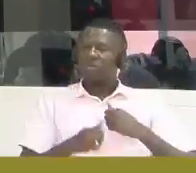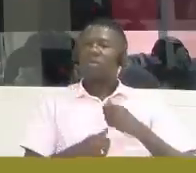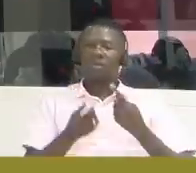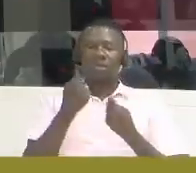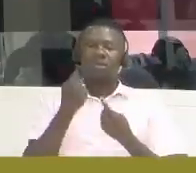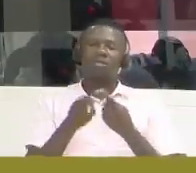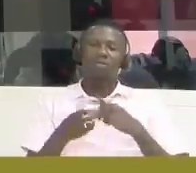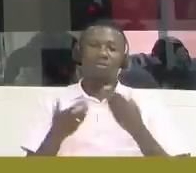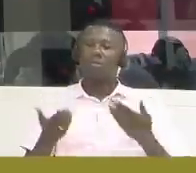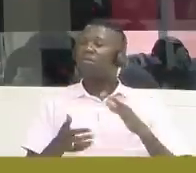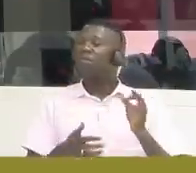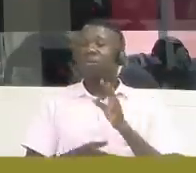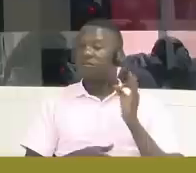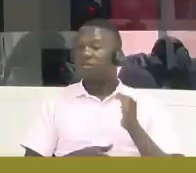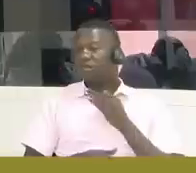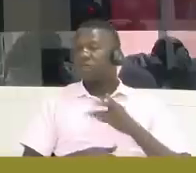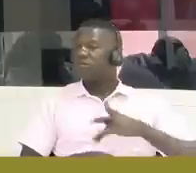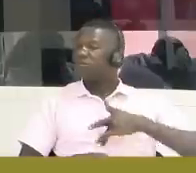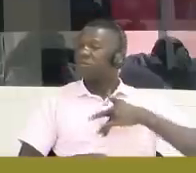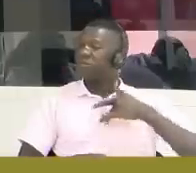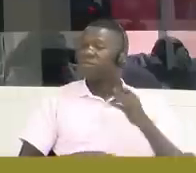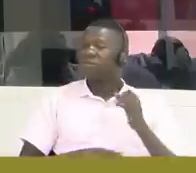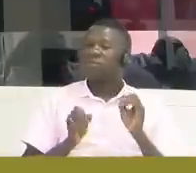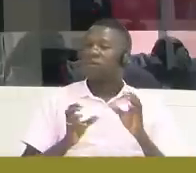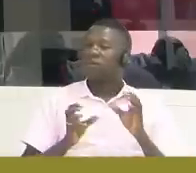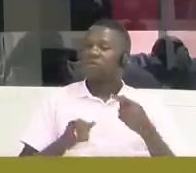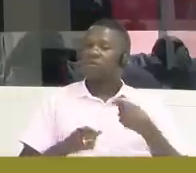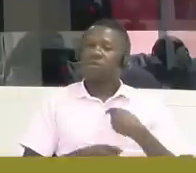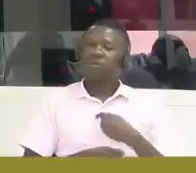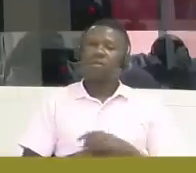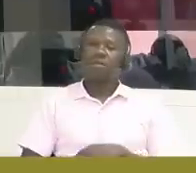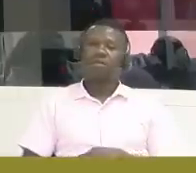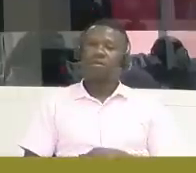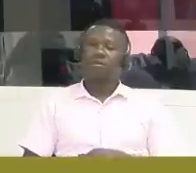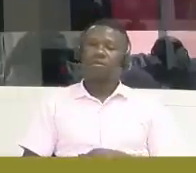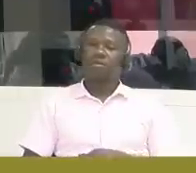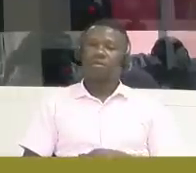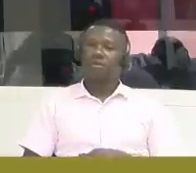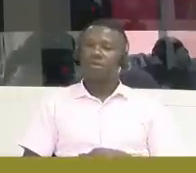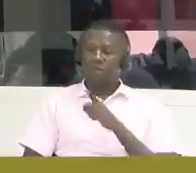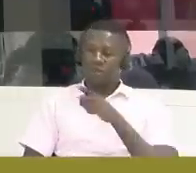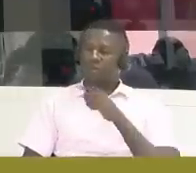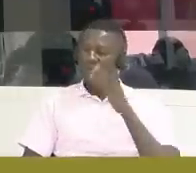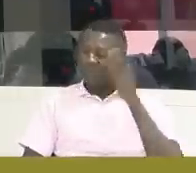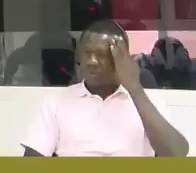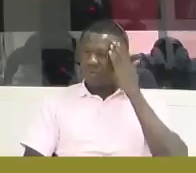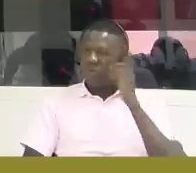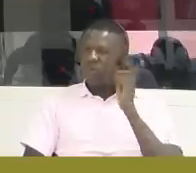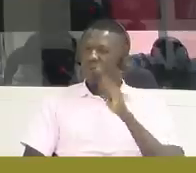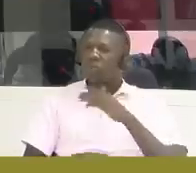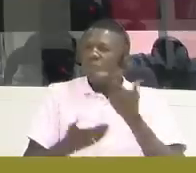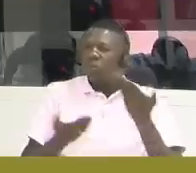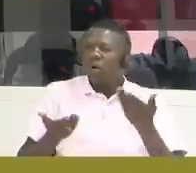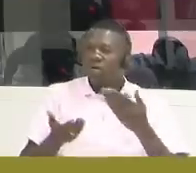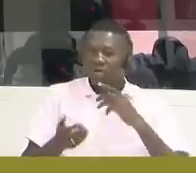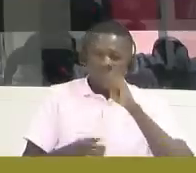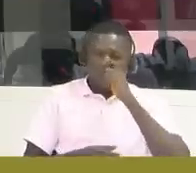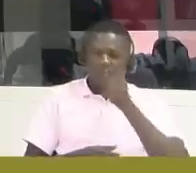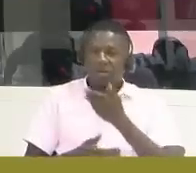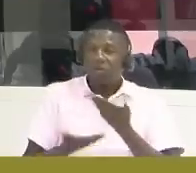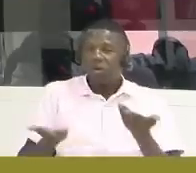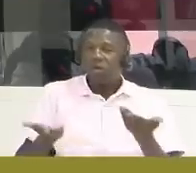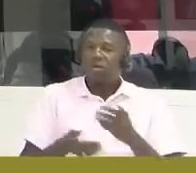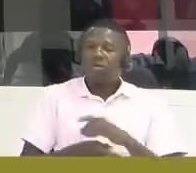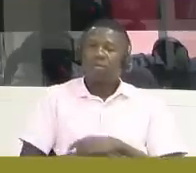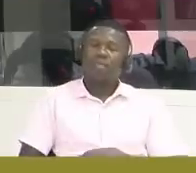painful. Did you find out what led to his death? Yes, later we were told